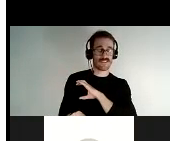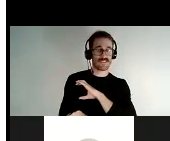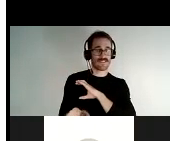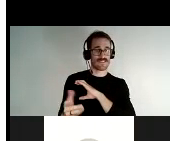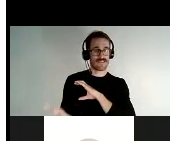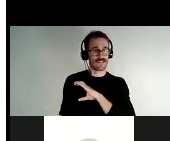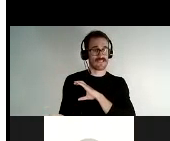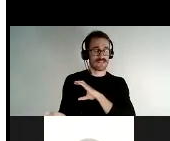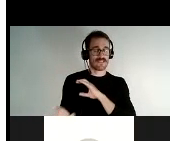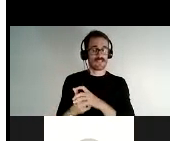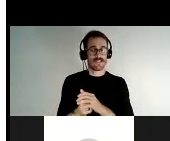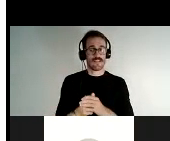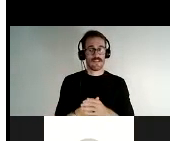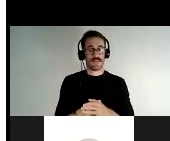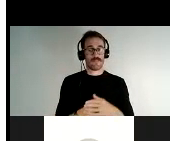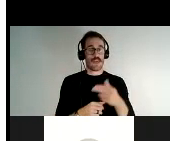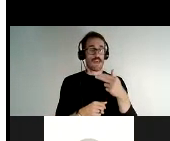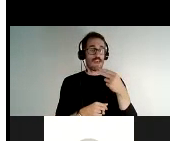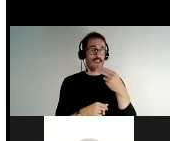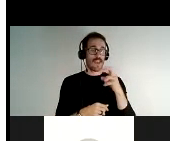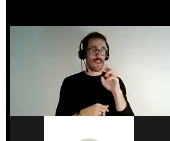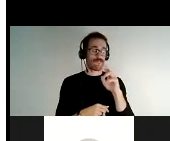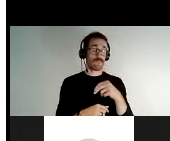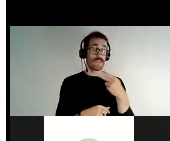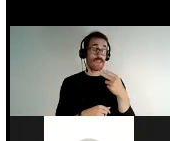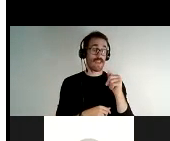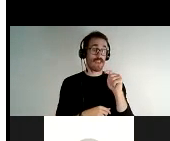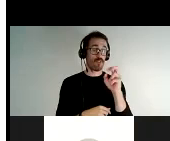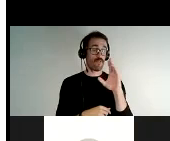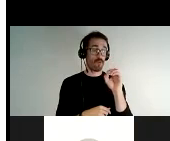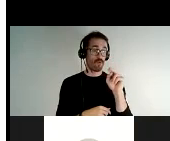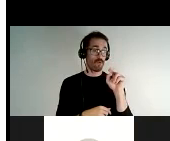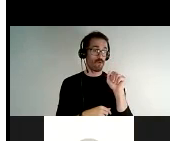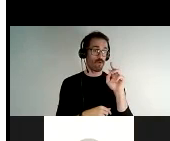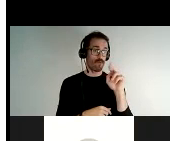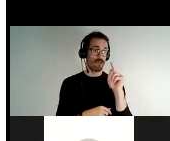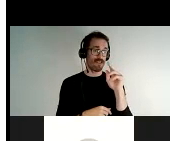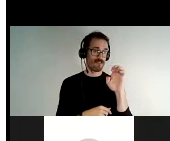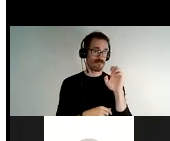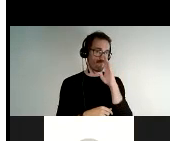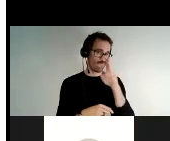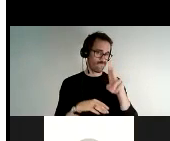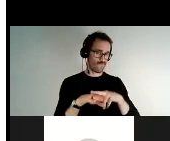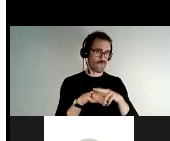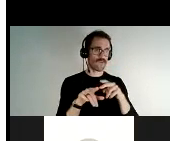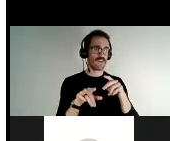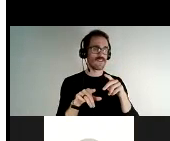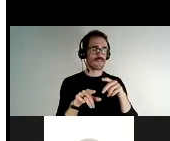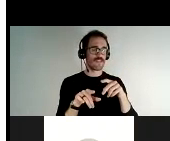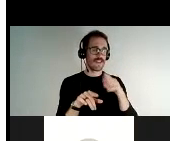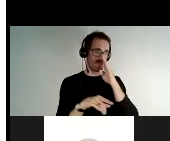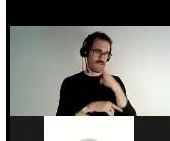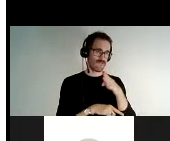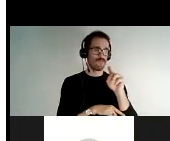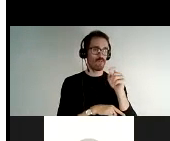heteronormative experiences, and this refers to things that we do in long-term care homes or in